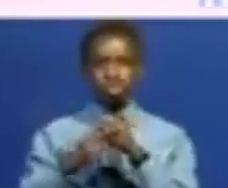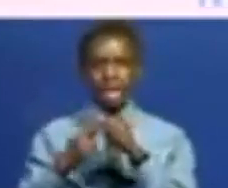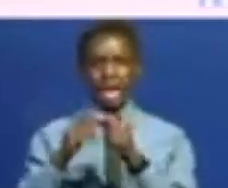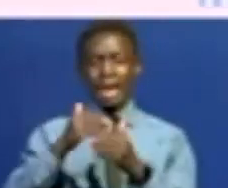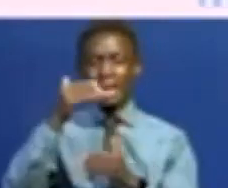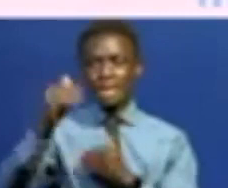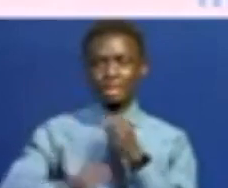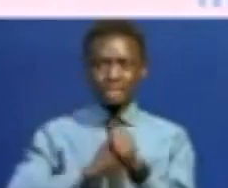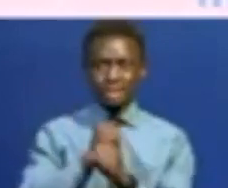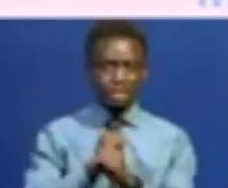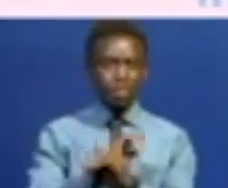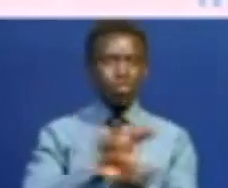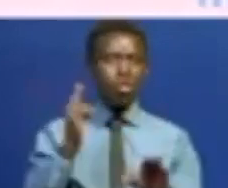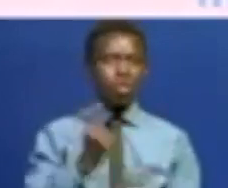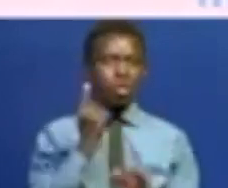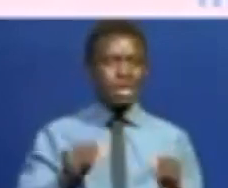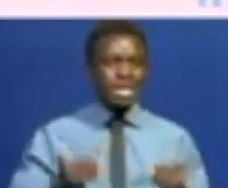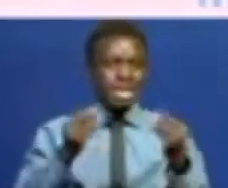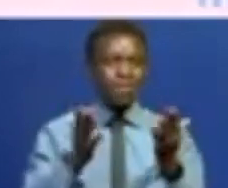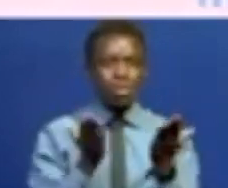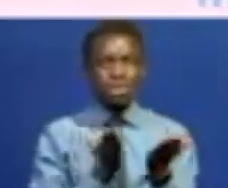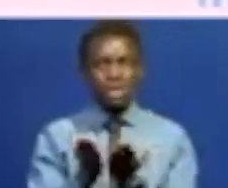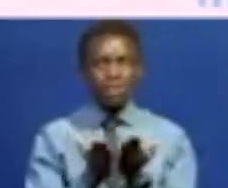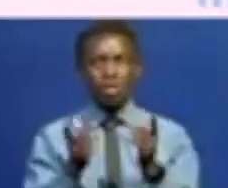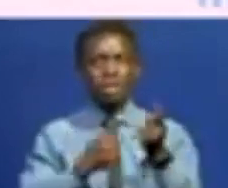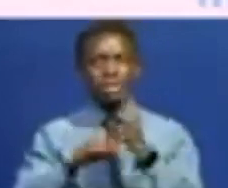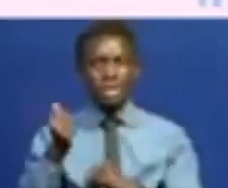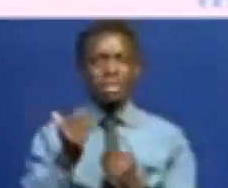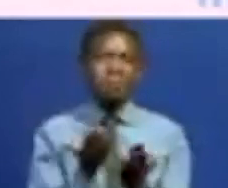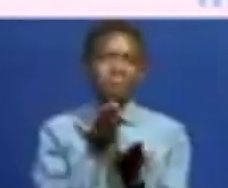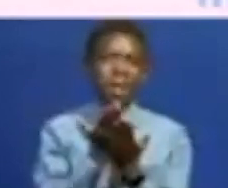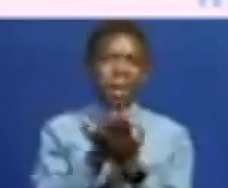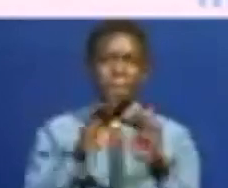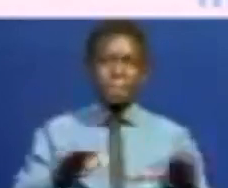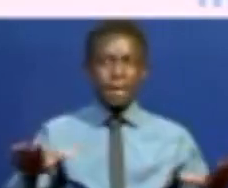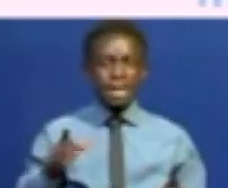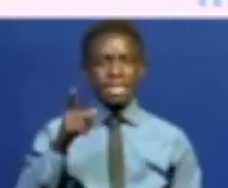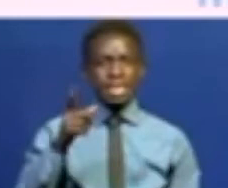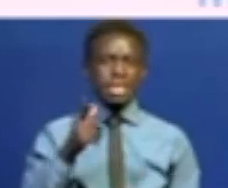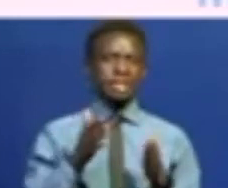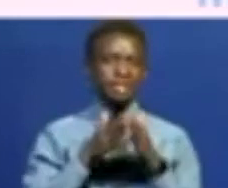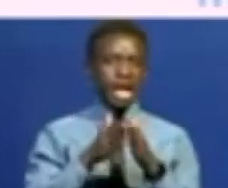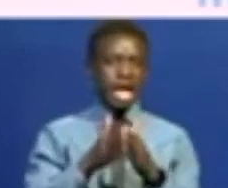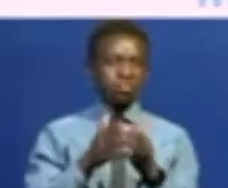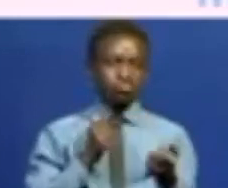not only be giving or serving or selling or availing the market the sex semen.